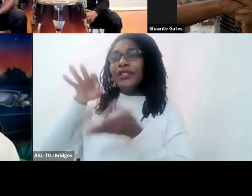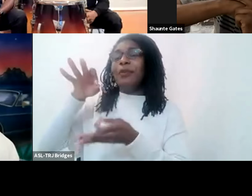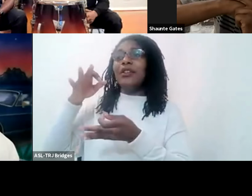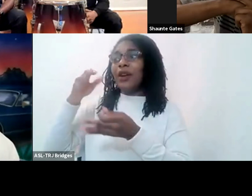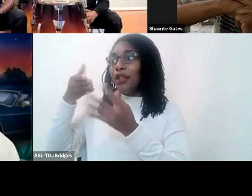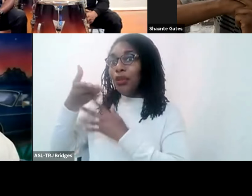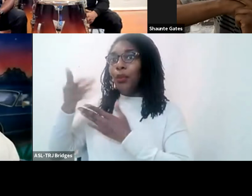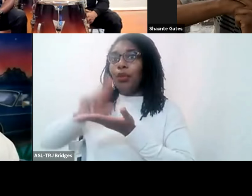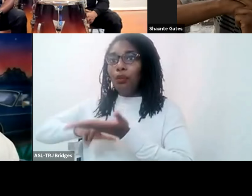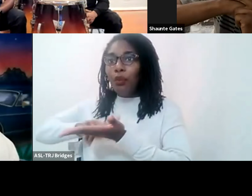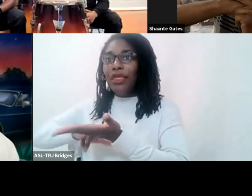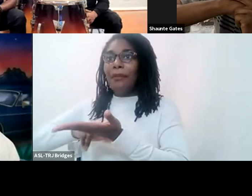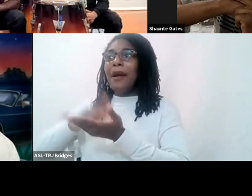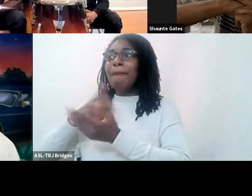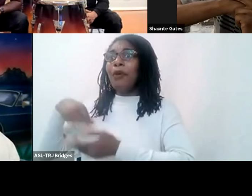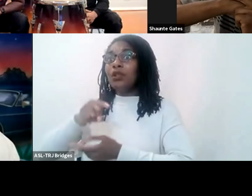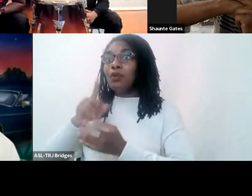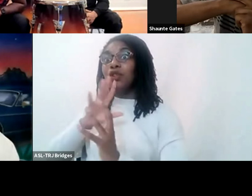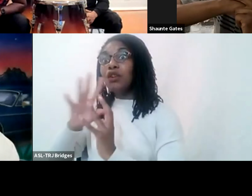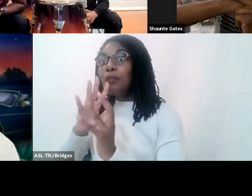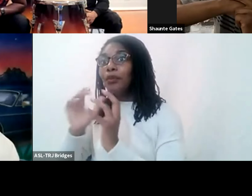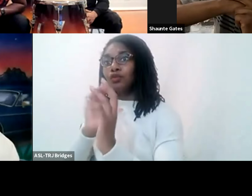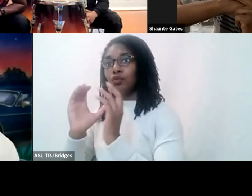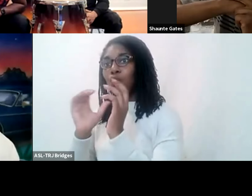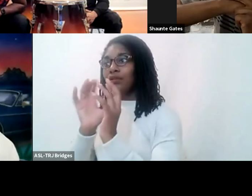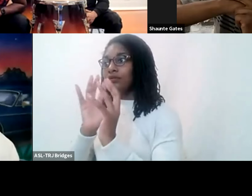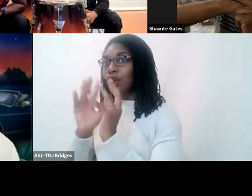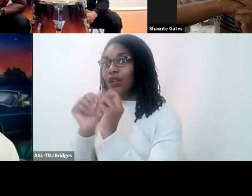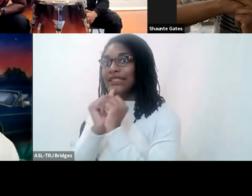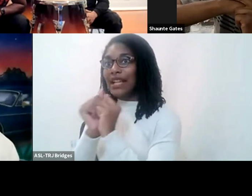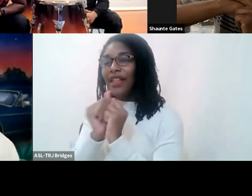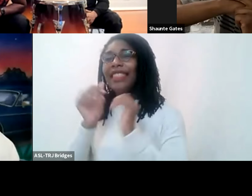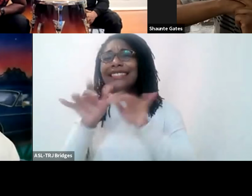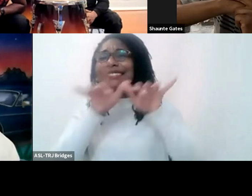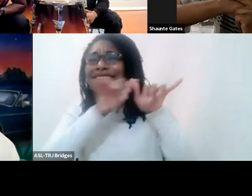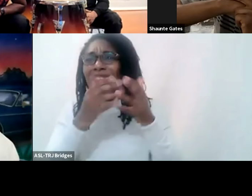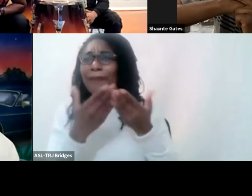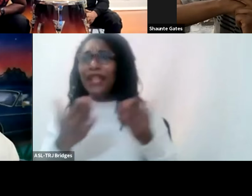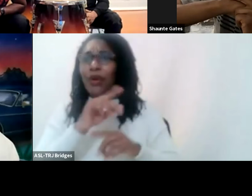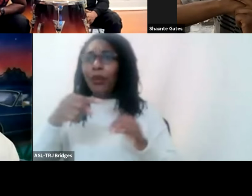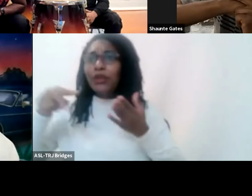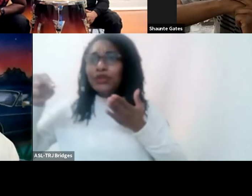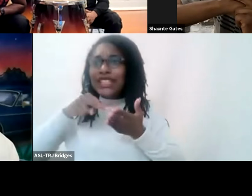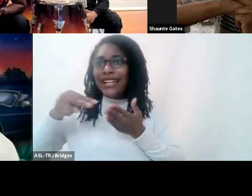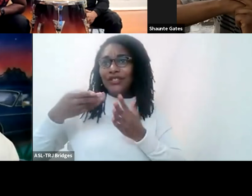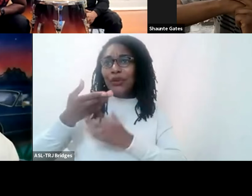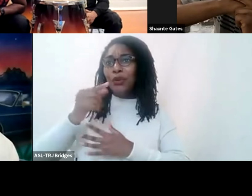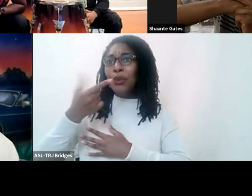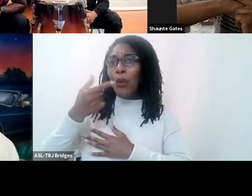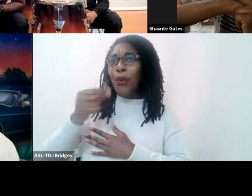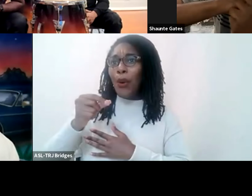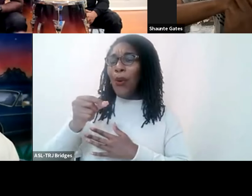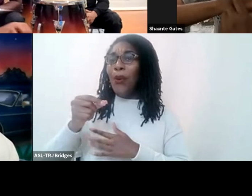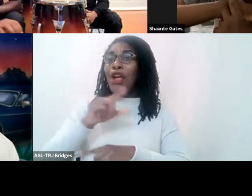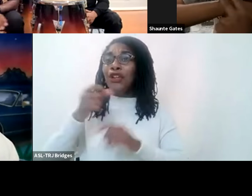rhythm, but they're actually supposed to talk. And it's the same thing when you dancing in go-go. Like, you can tell